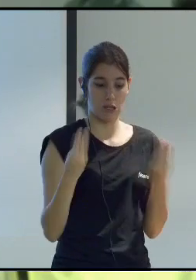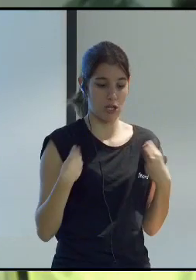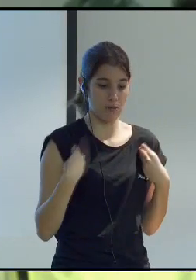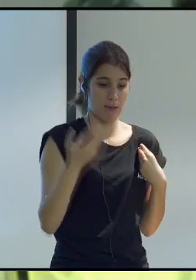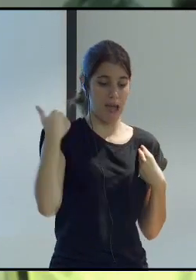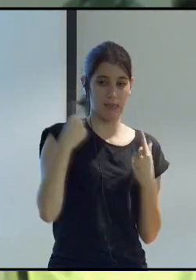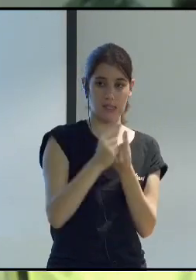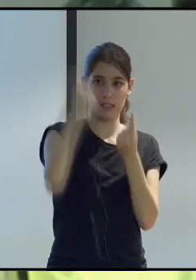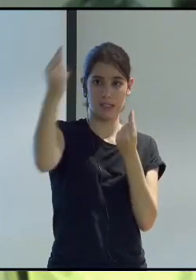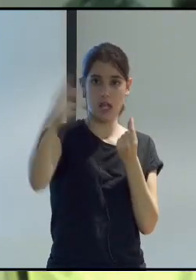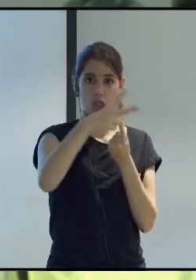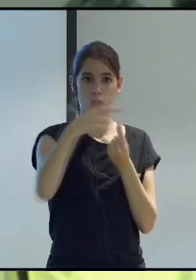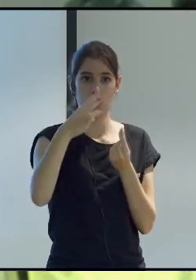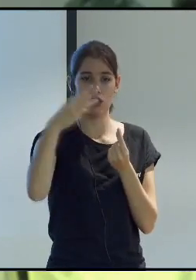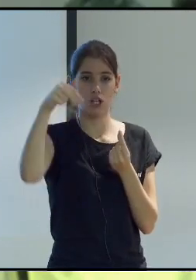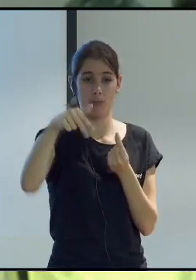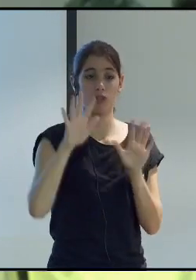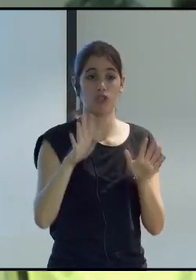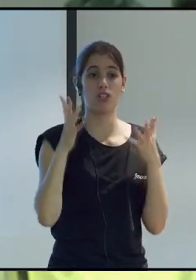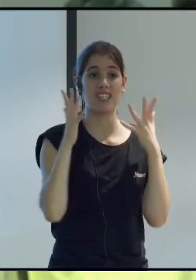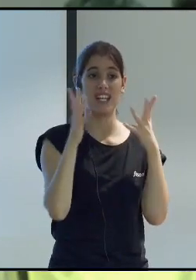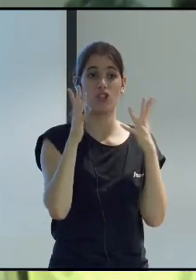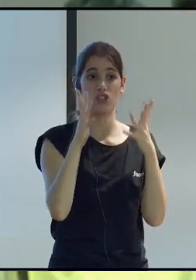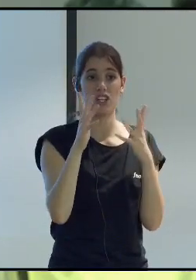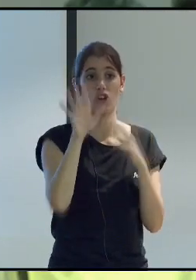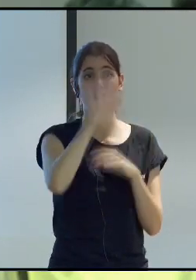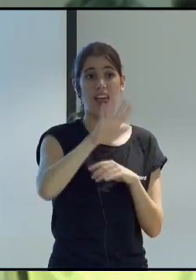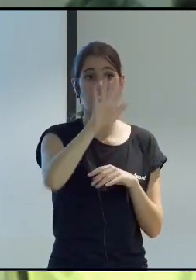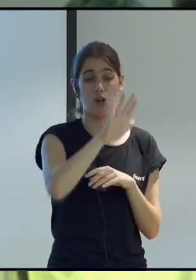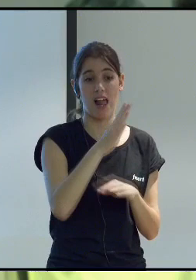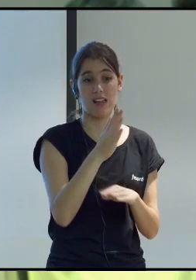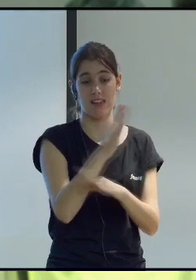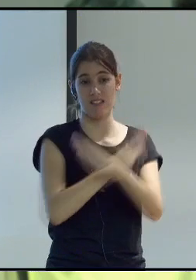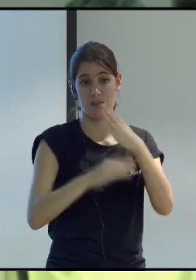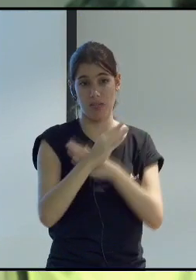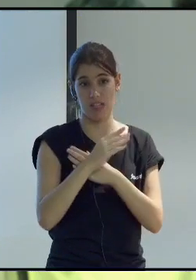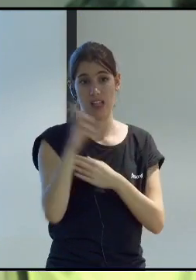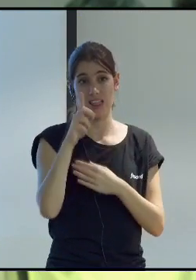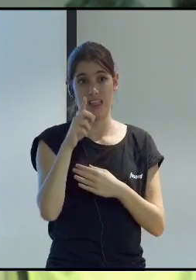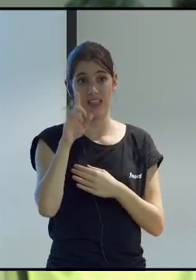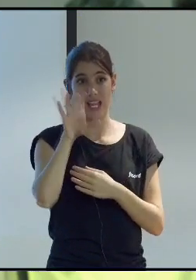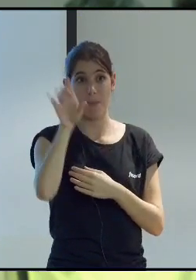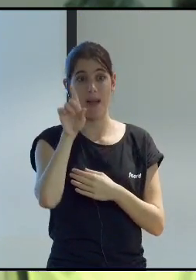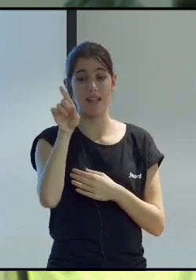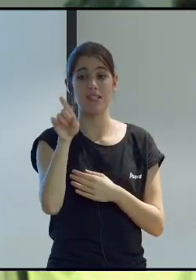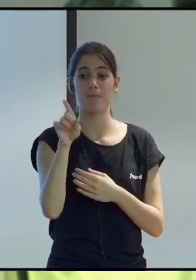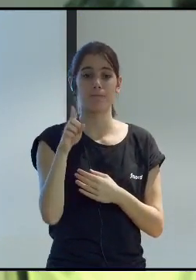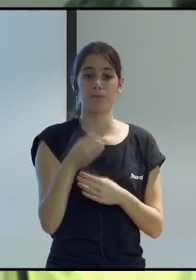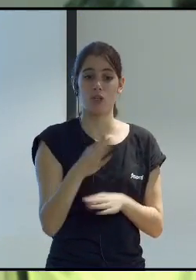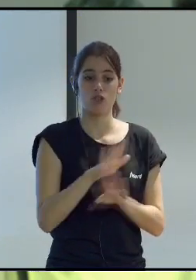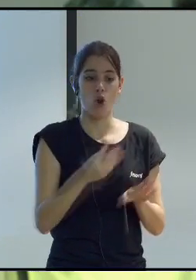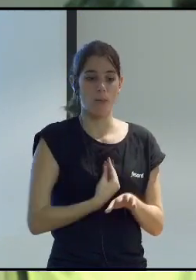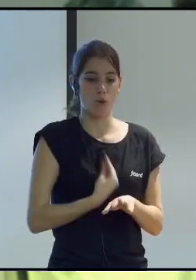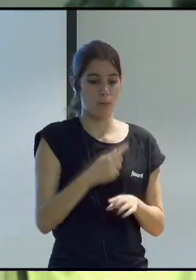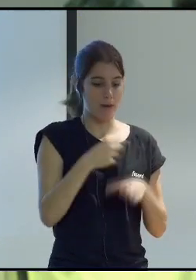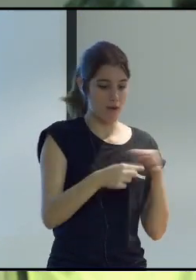National Council of Persons with Disability in Hungary is only concerned about how the family is going to go